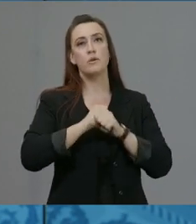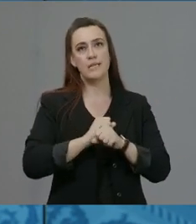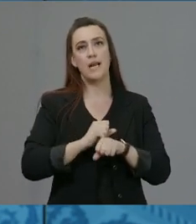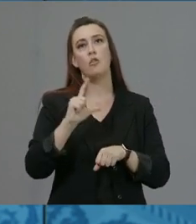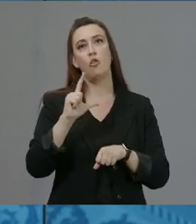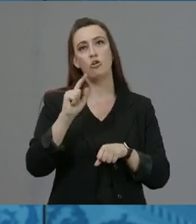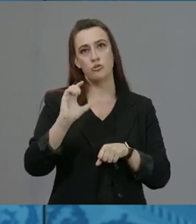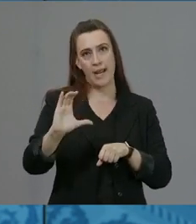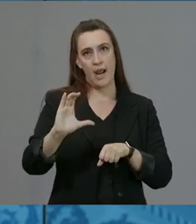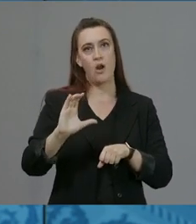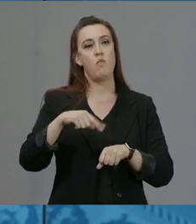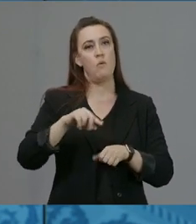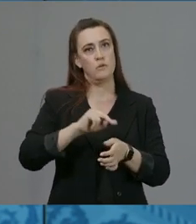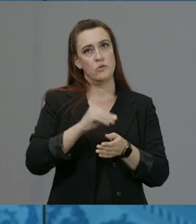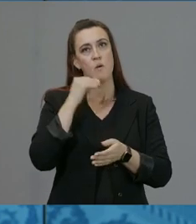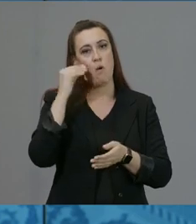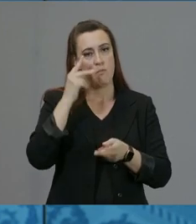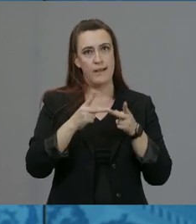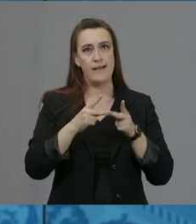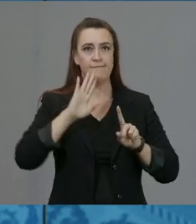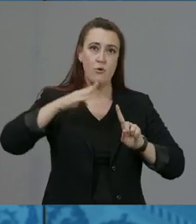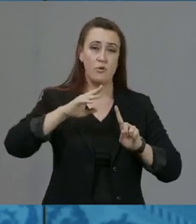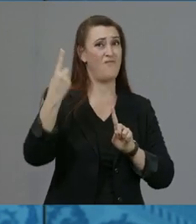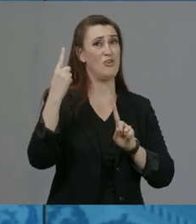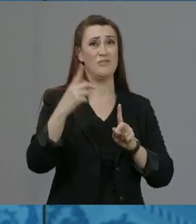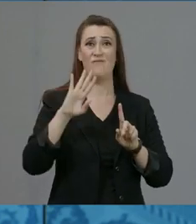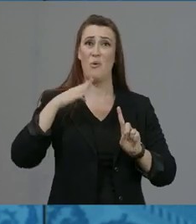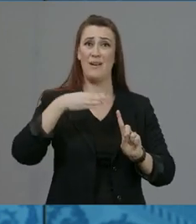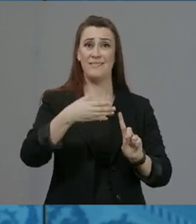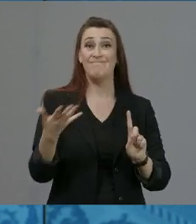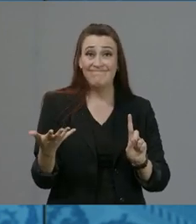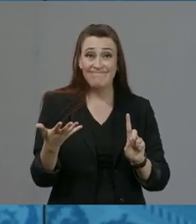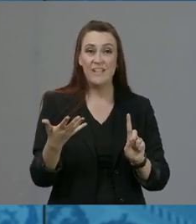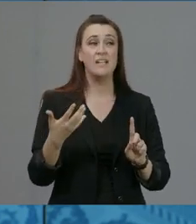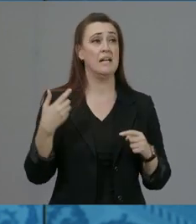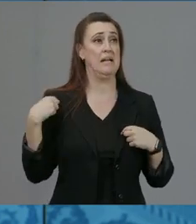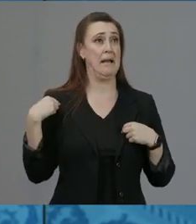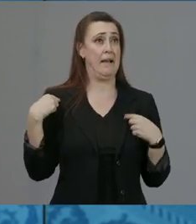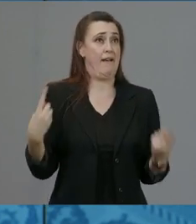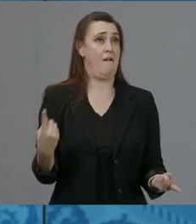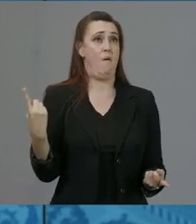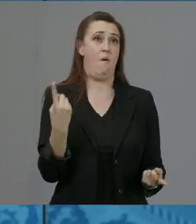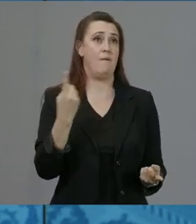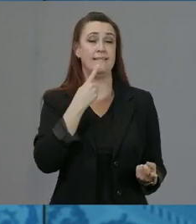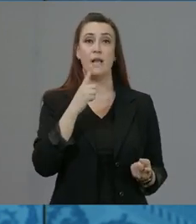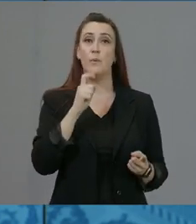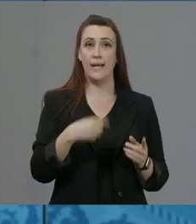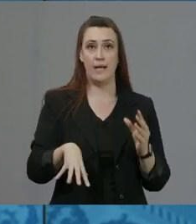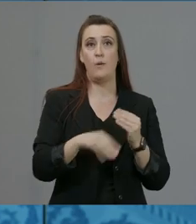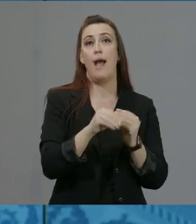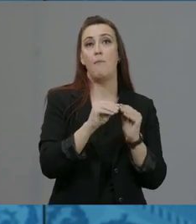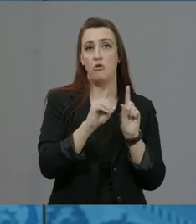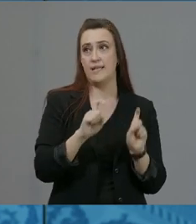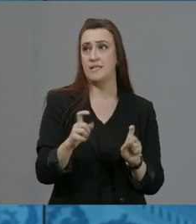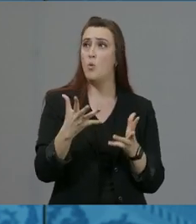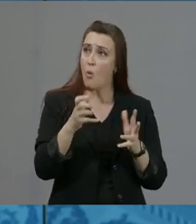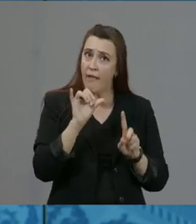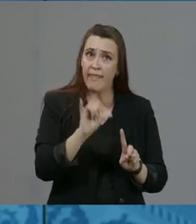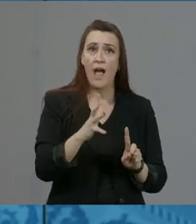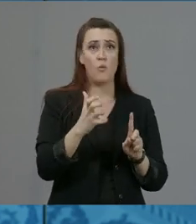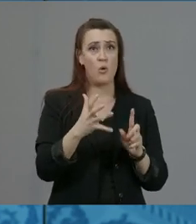care facilities. Now, I've said the entire time, we need more testing. We want more